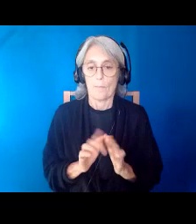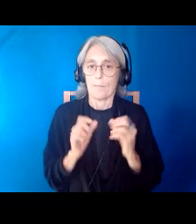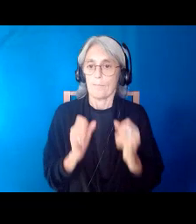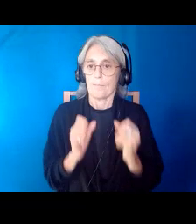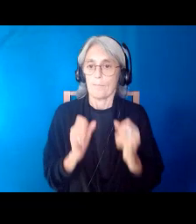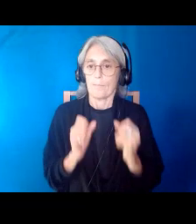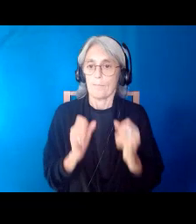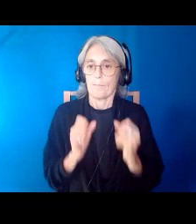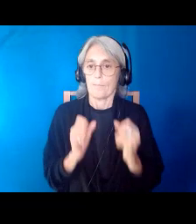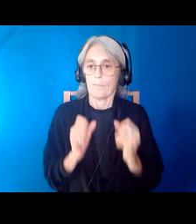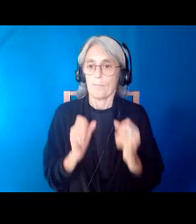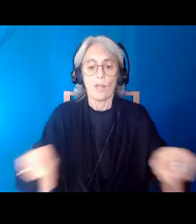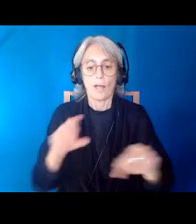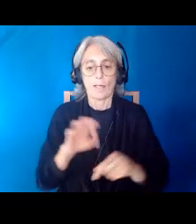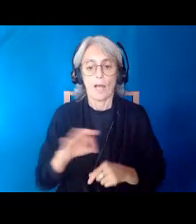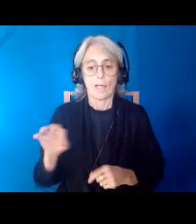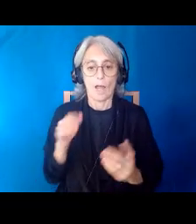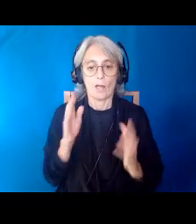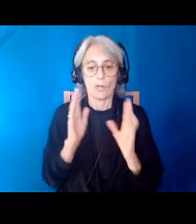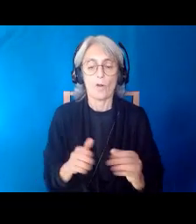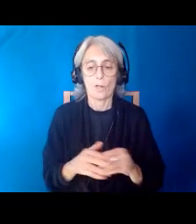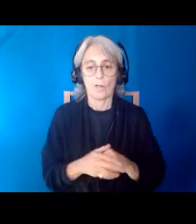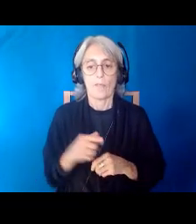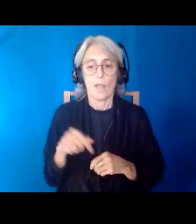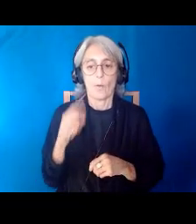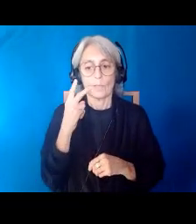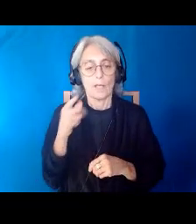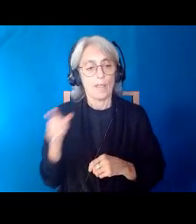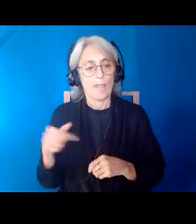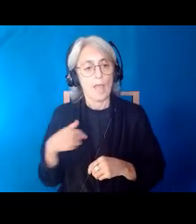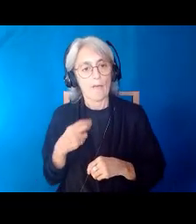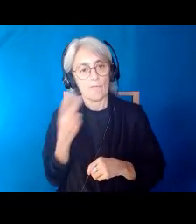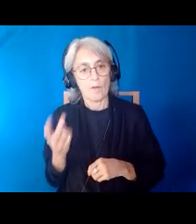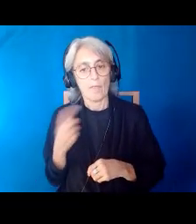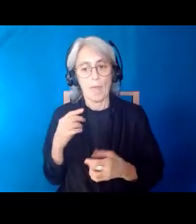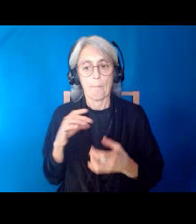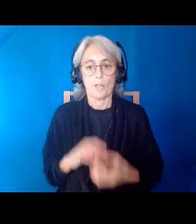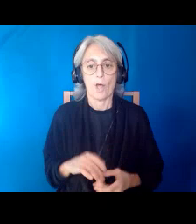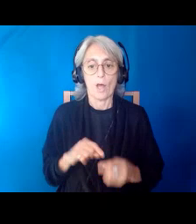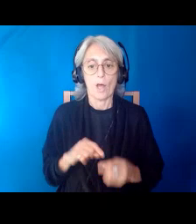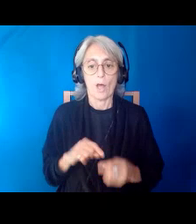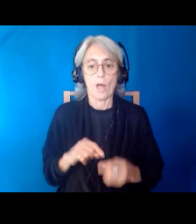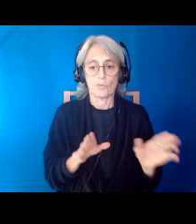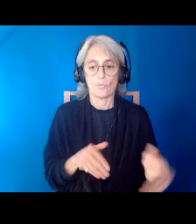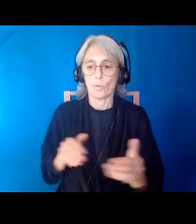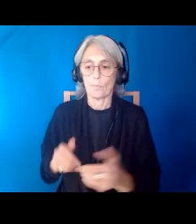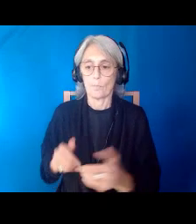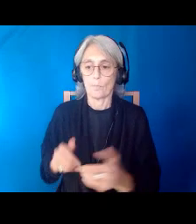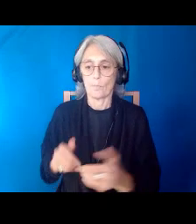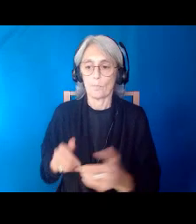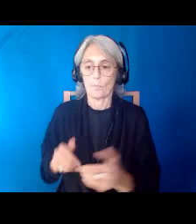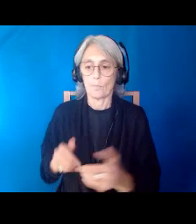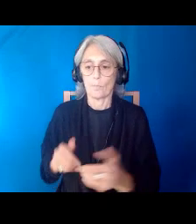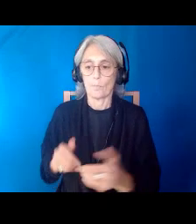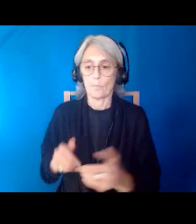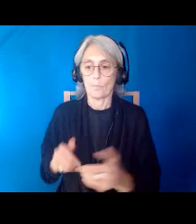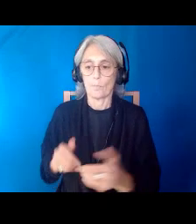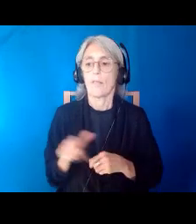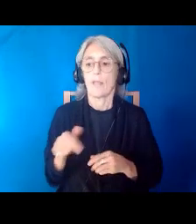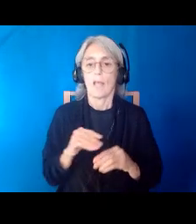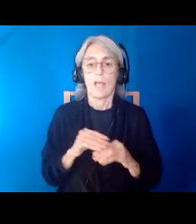99 corridor, will see that they too have a voice, that they belong in these rooms, in this space, and that they can shape the future